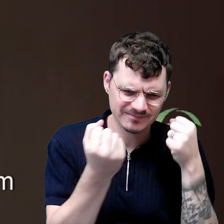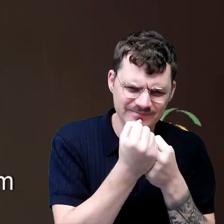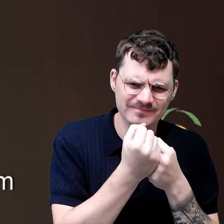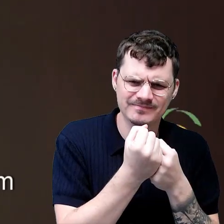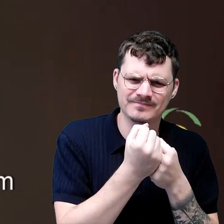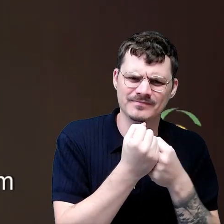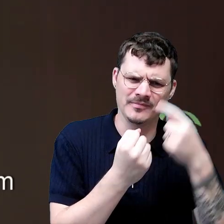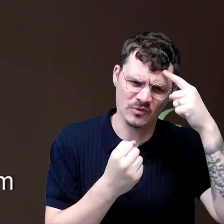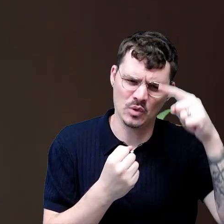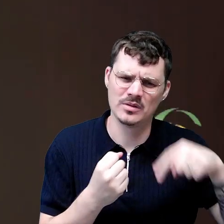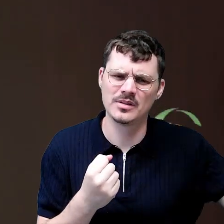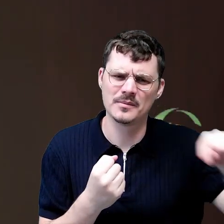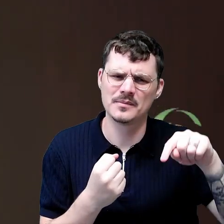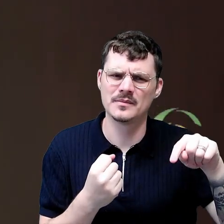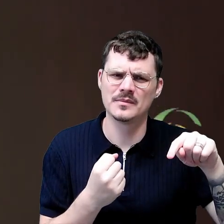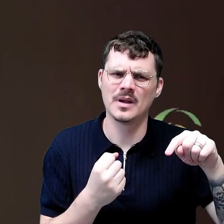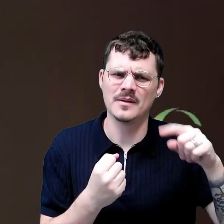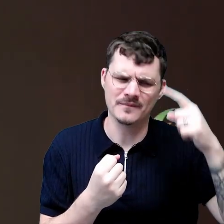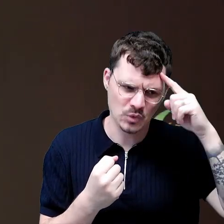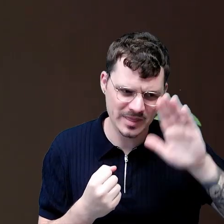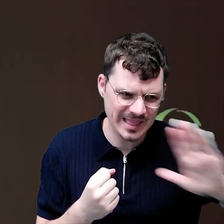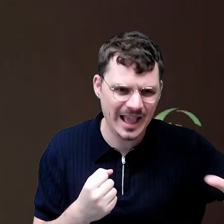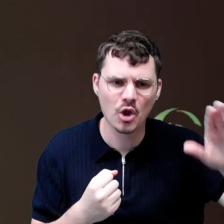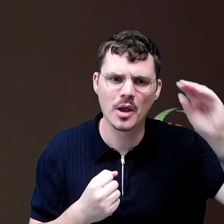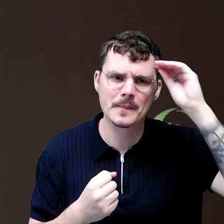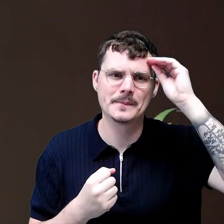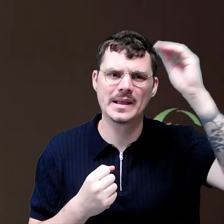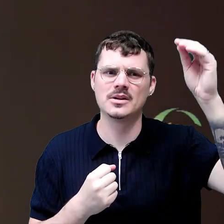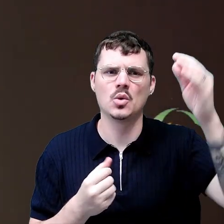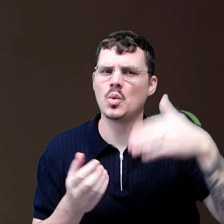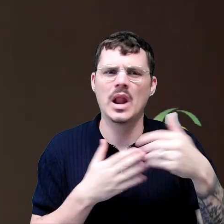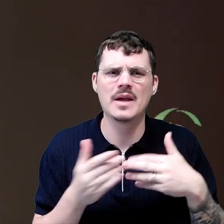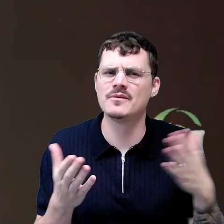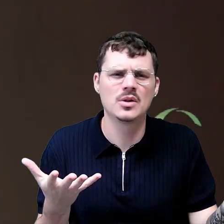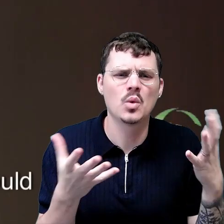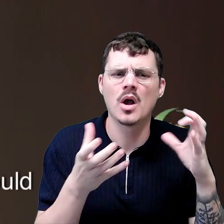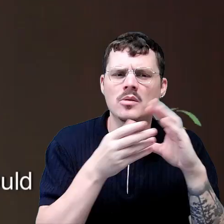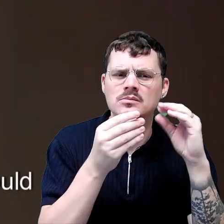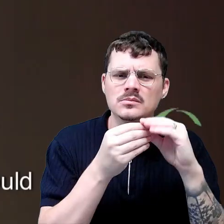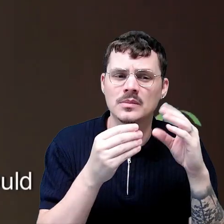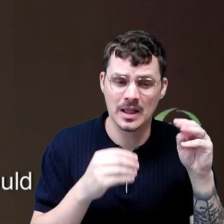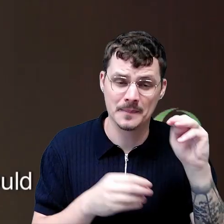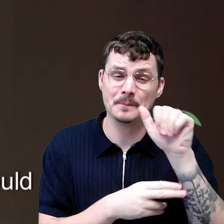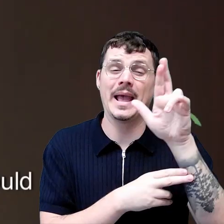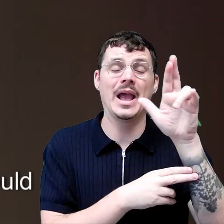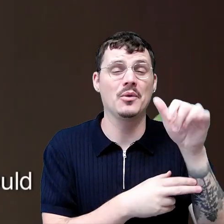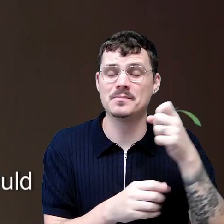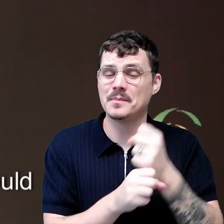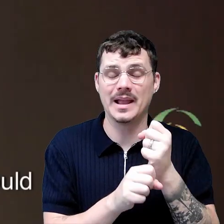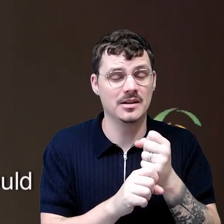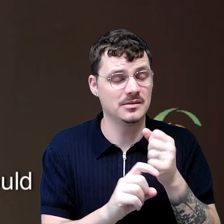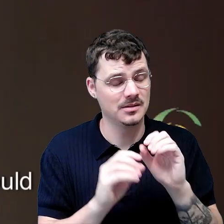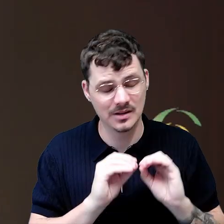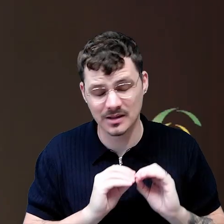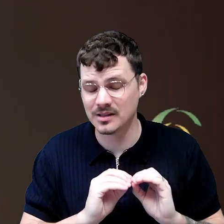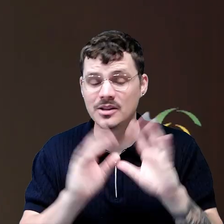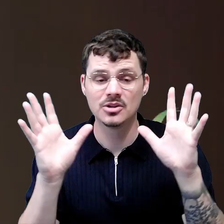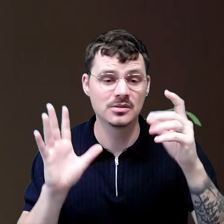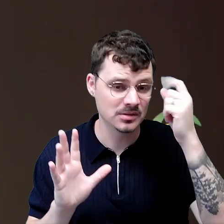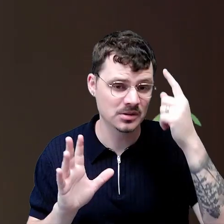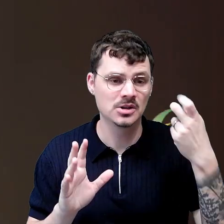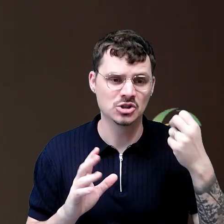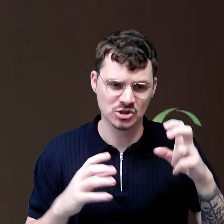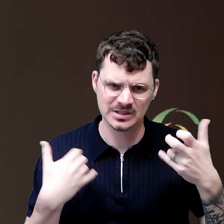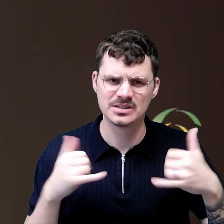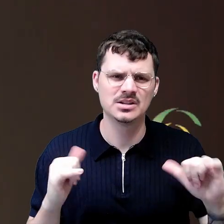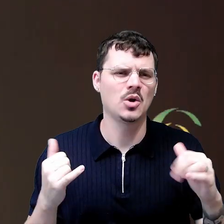and advocate for them, for their opinion, whatever it might be. And Mary made it clear in every way she could that